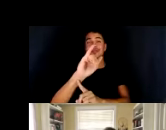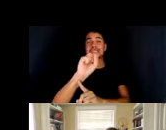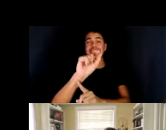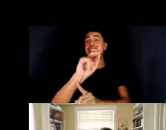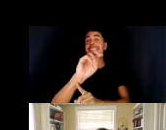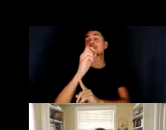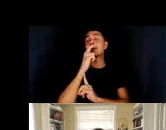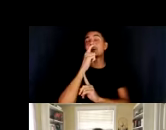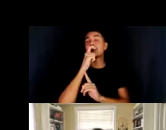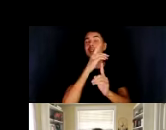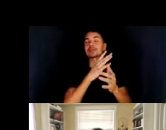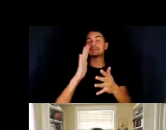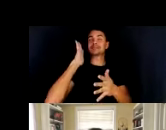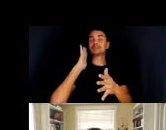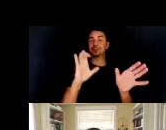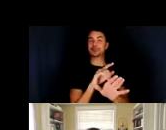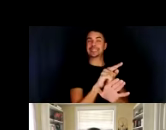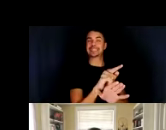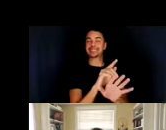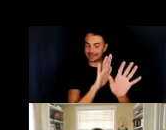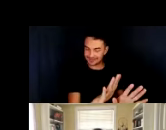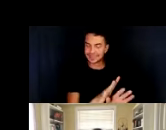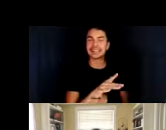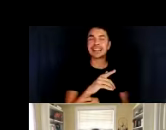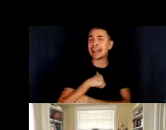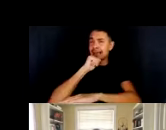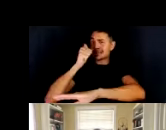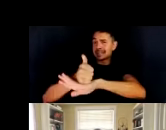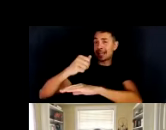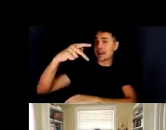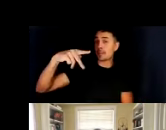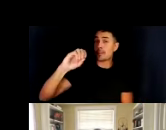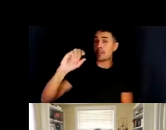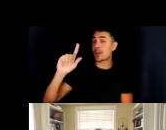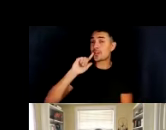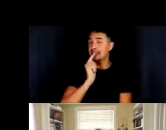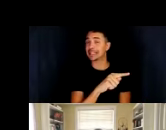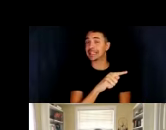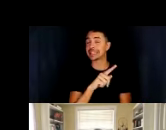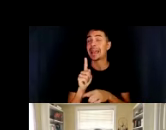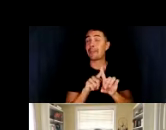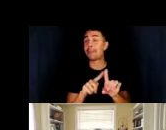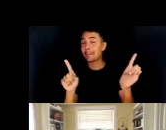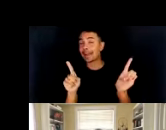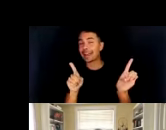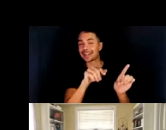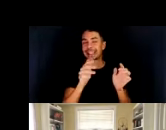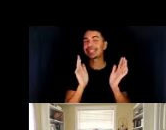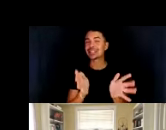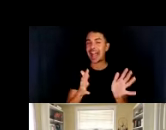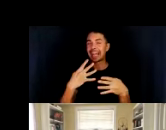poll. And I didn't set it up for this one. So if you want to in